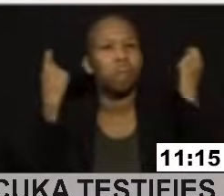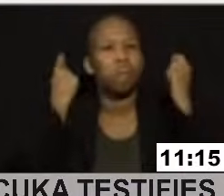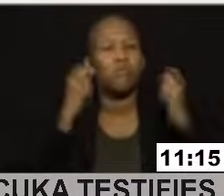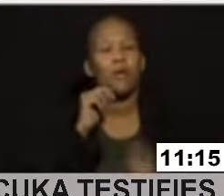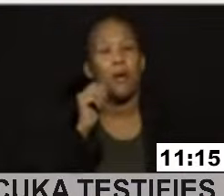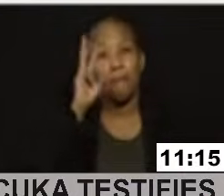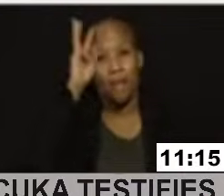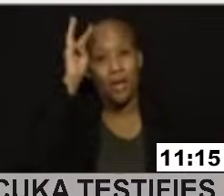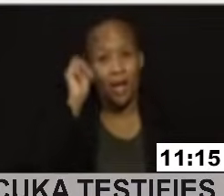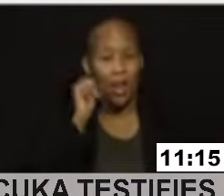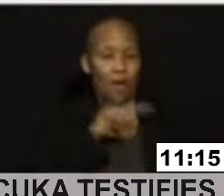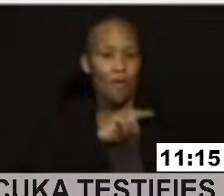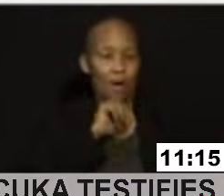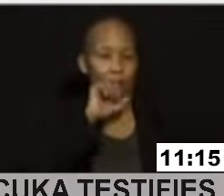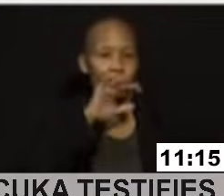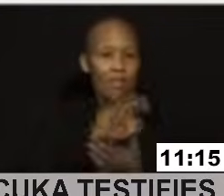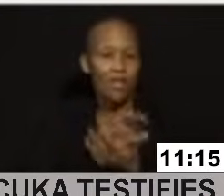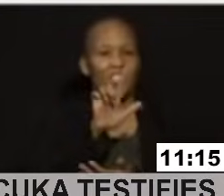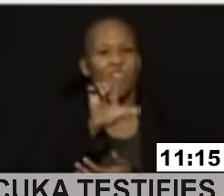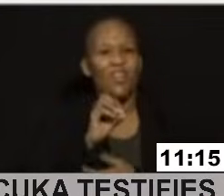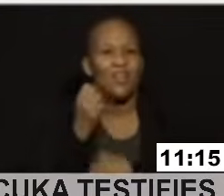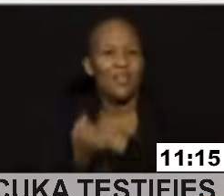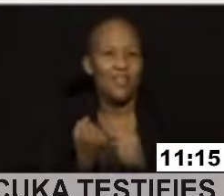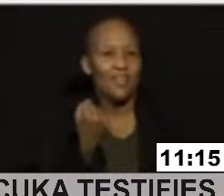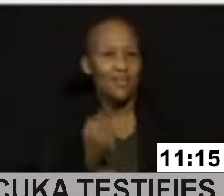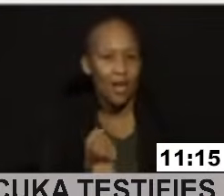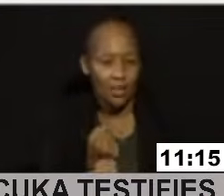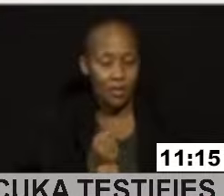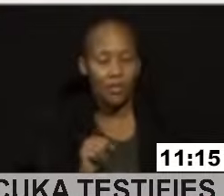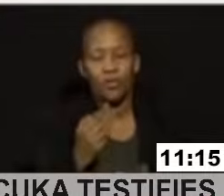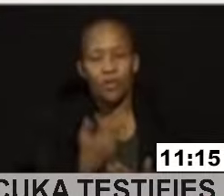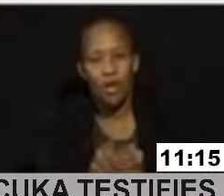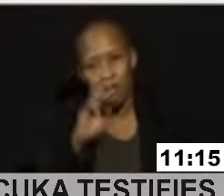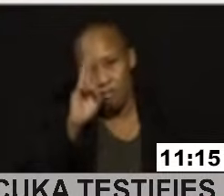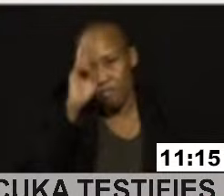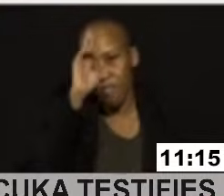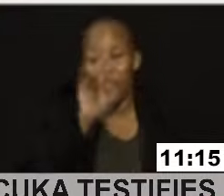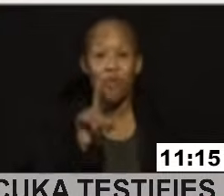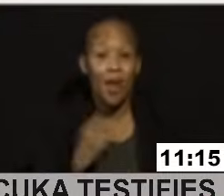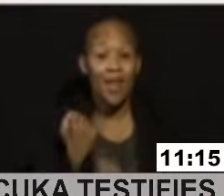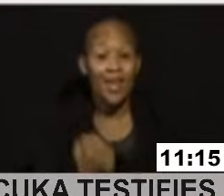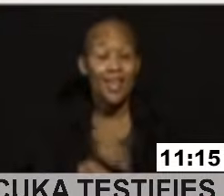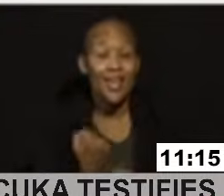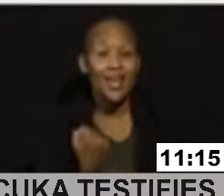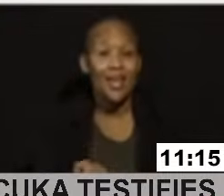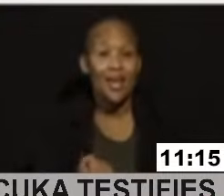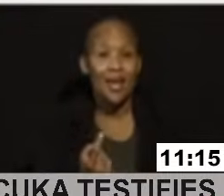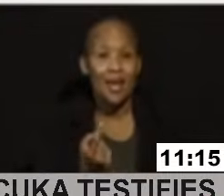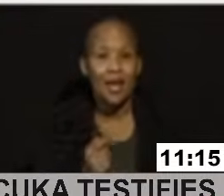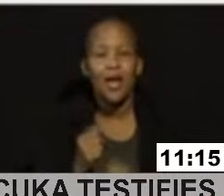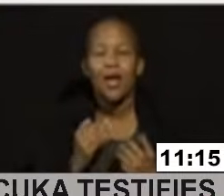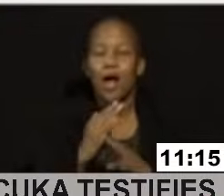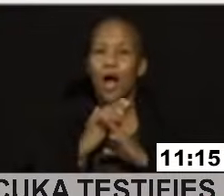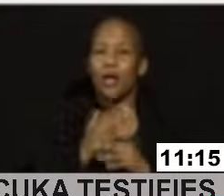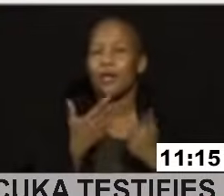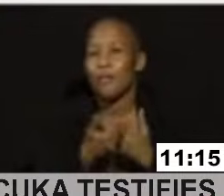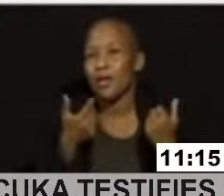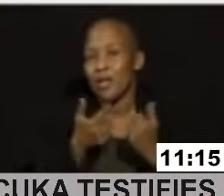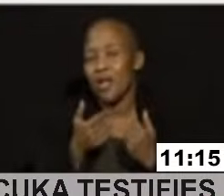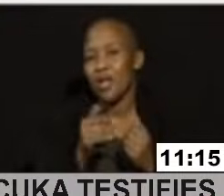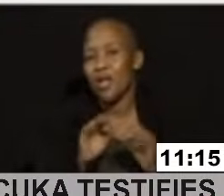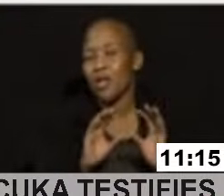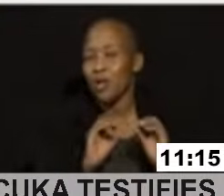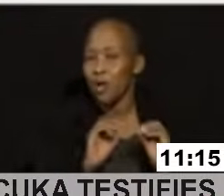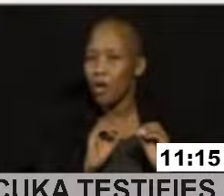birthday. You might recall that that year, the anti-apartheid movement in the UK